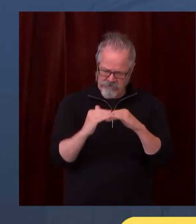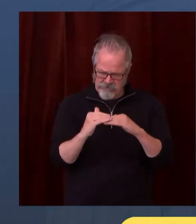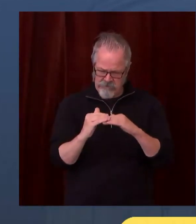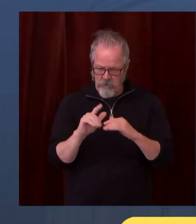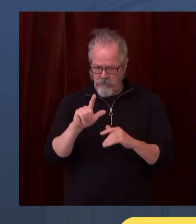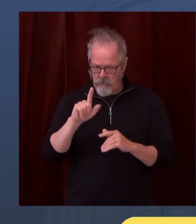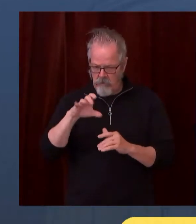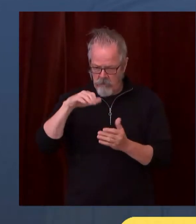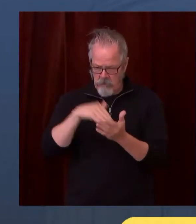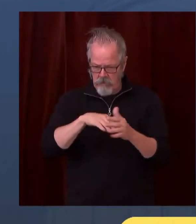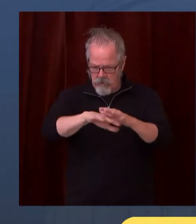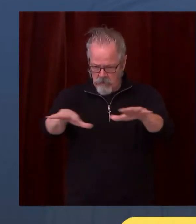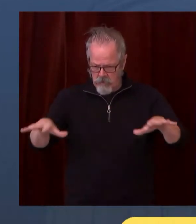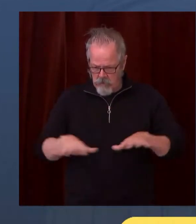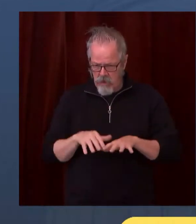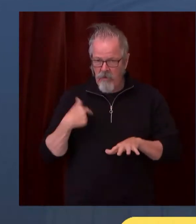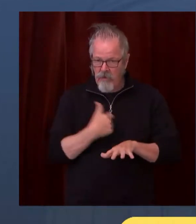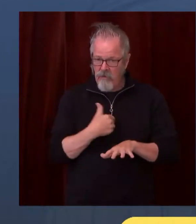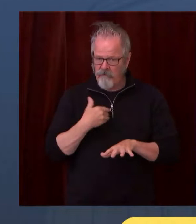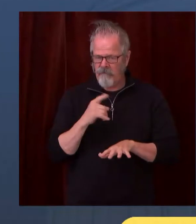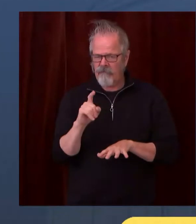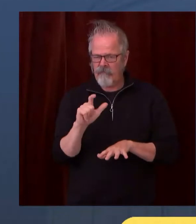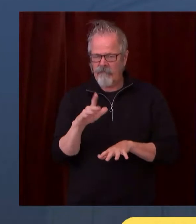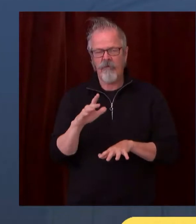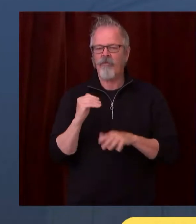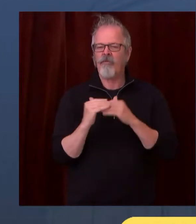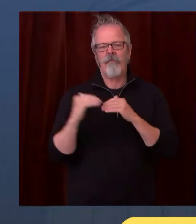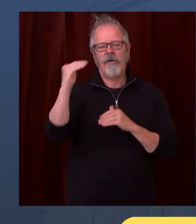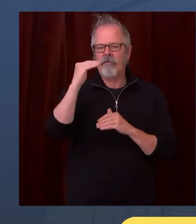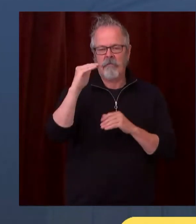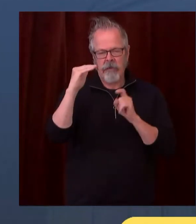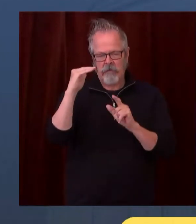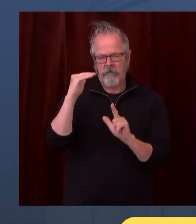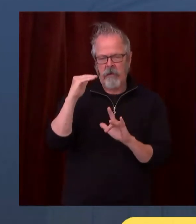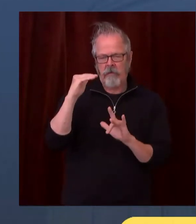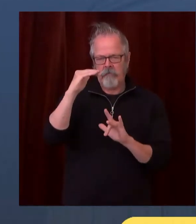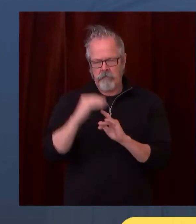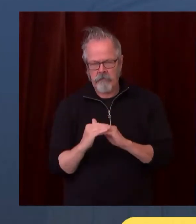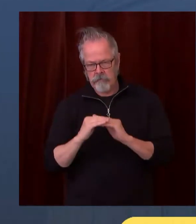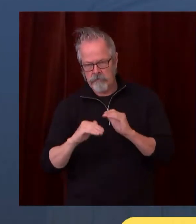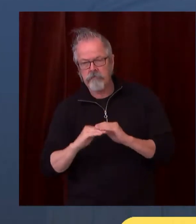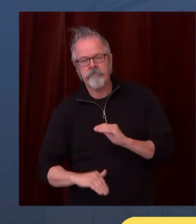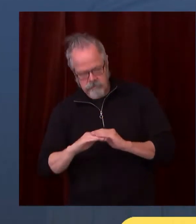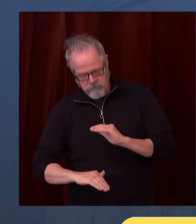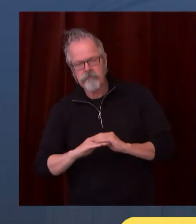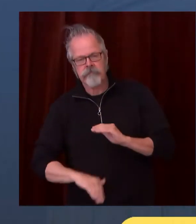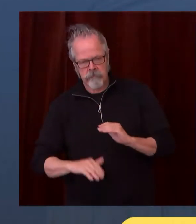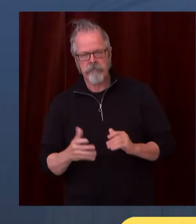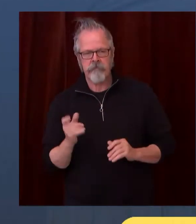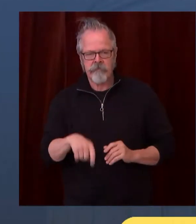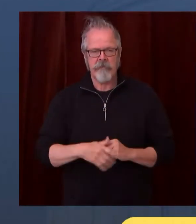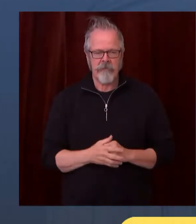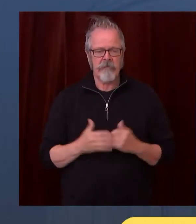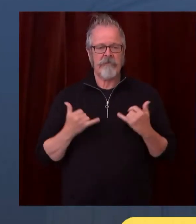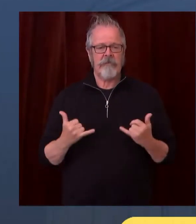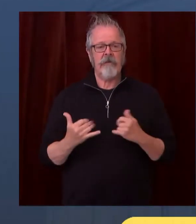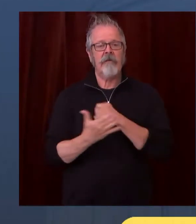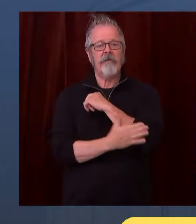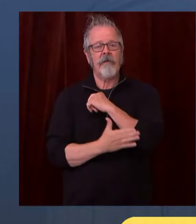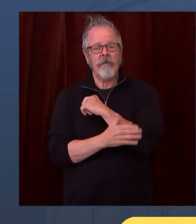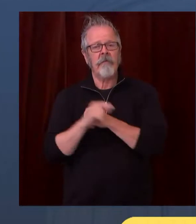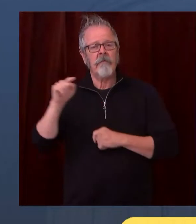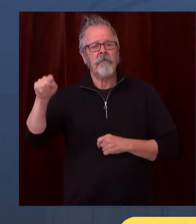County particularly. So the point is, we just have so far to go in this effort, and